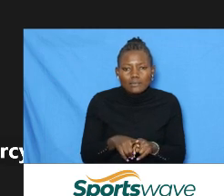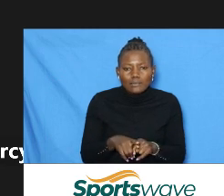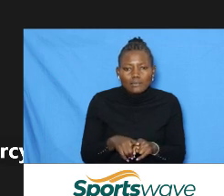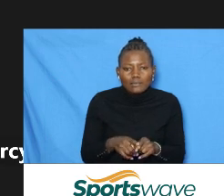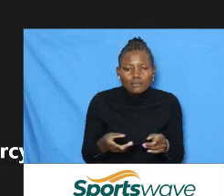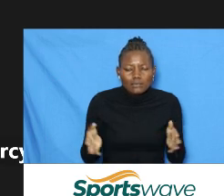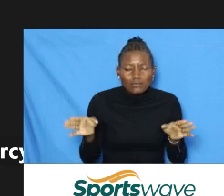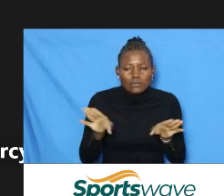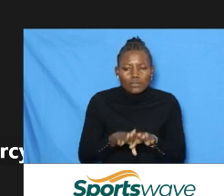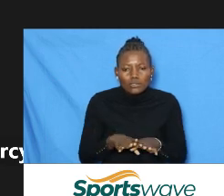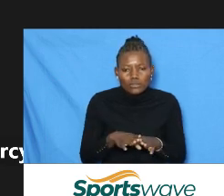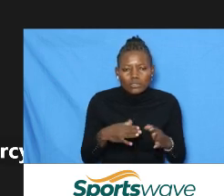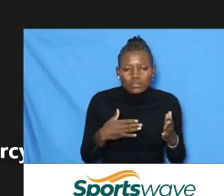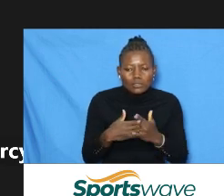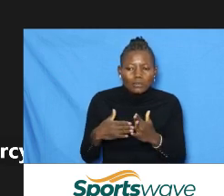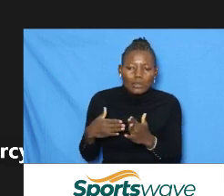those gaps?